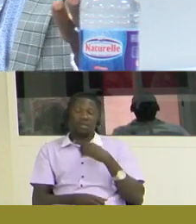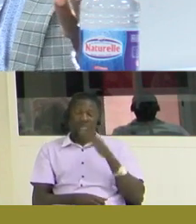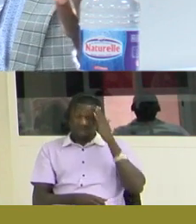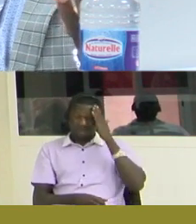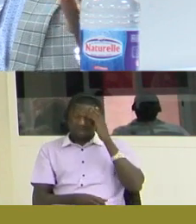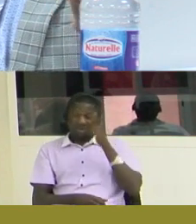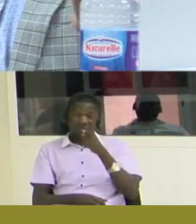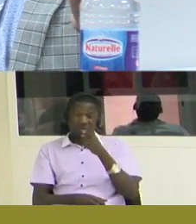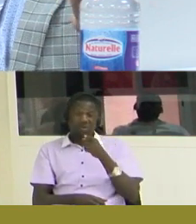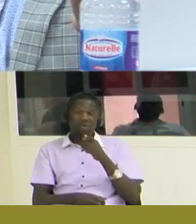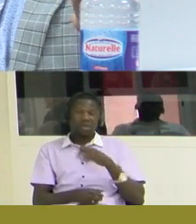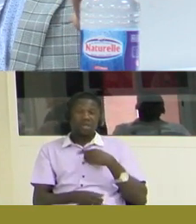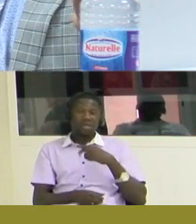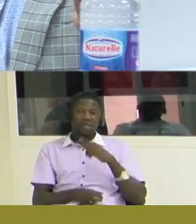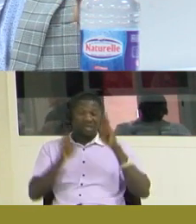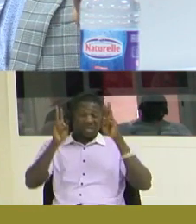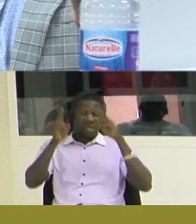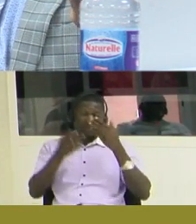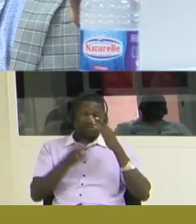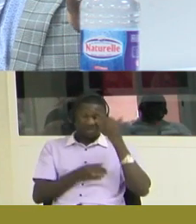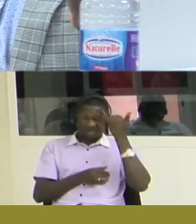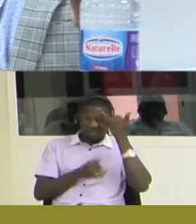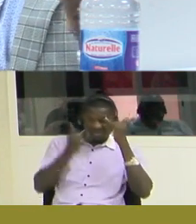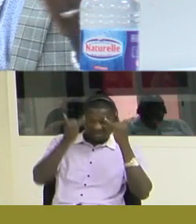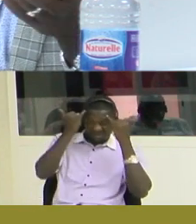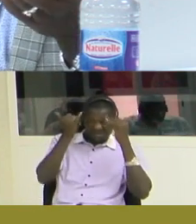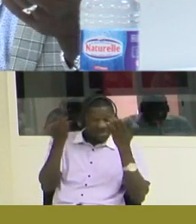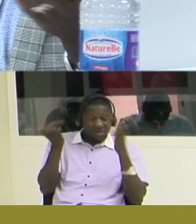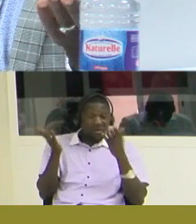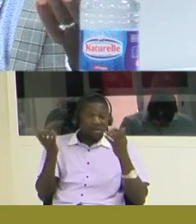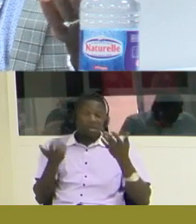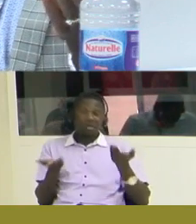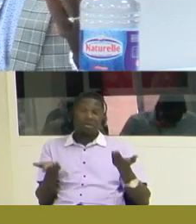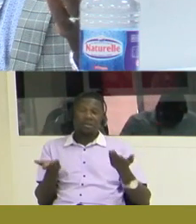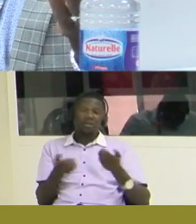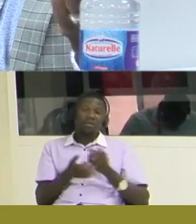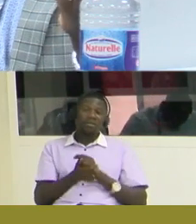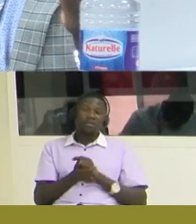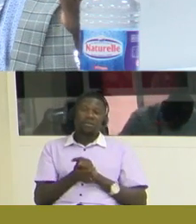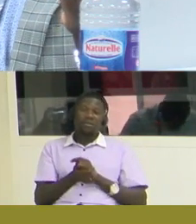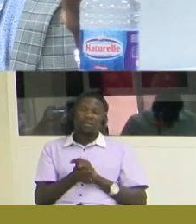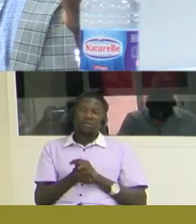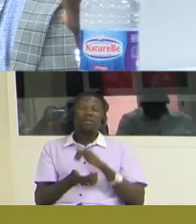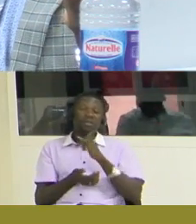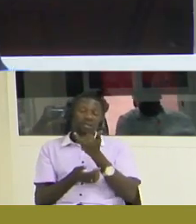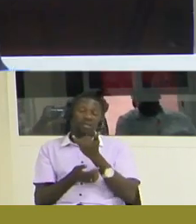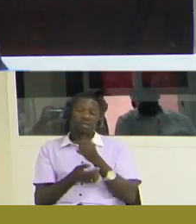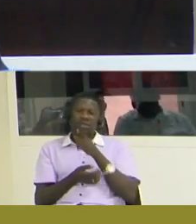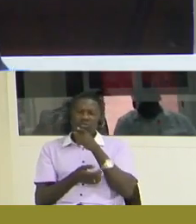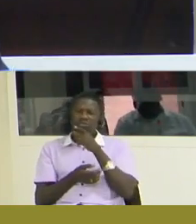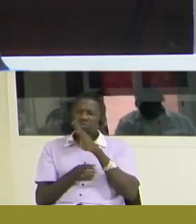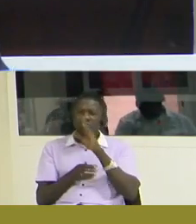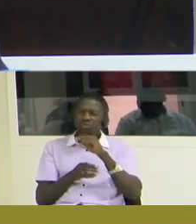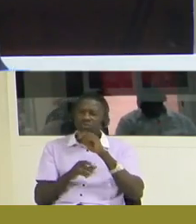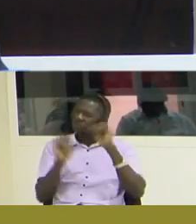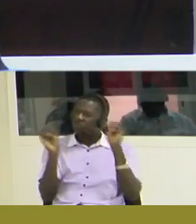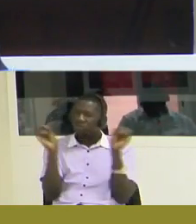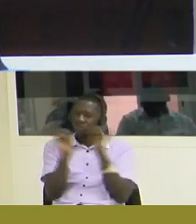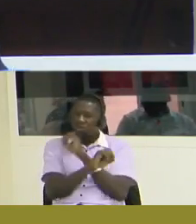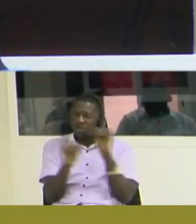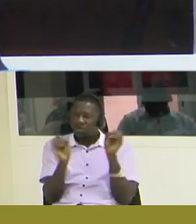intentions subsequently yes yes you did nothing about it of course not